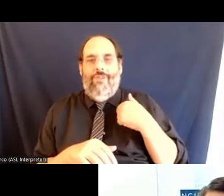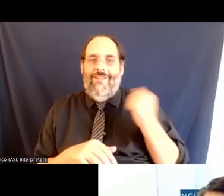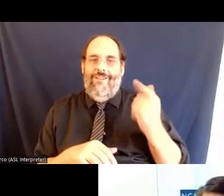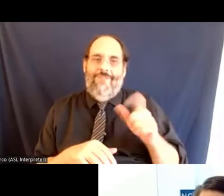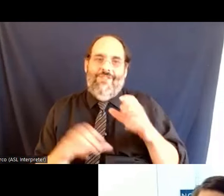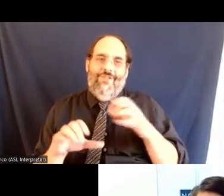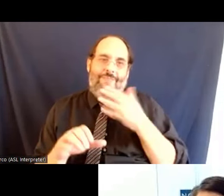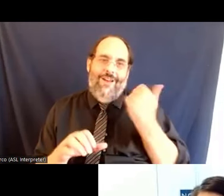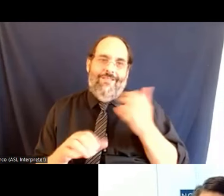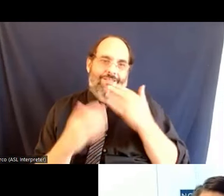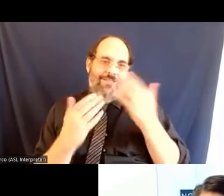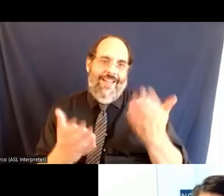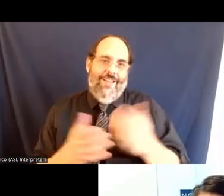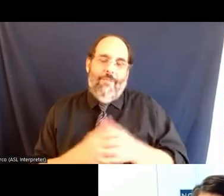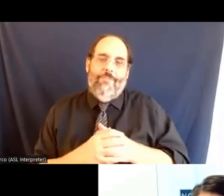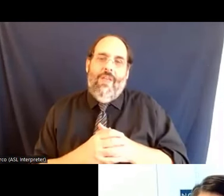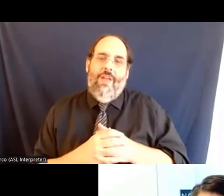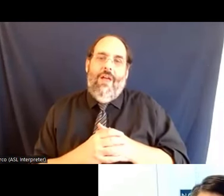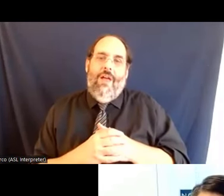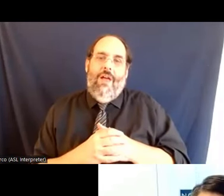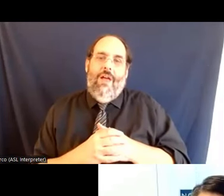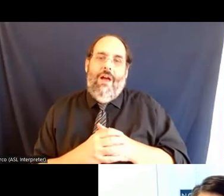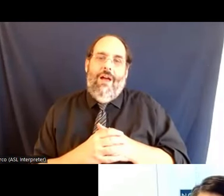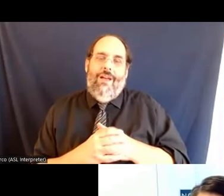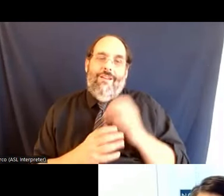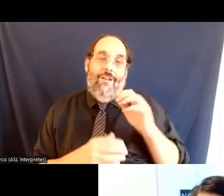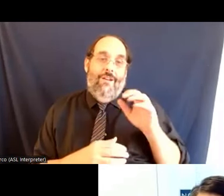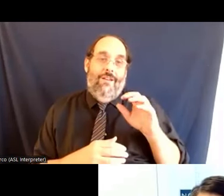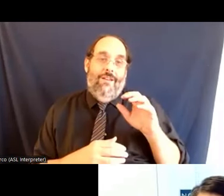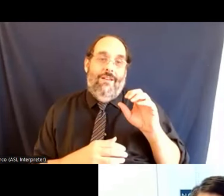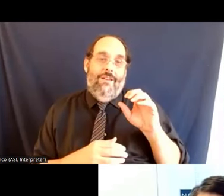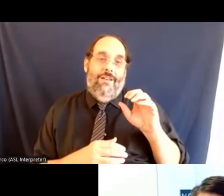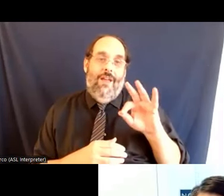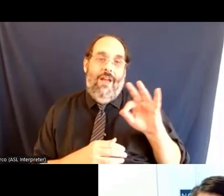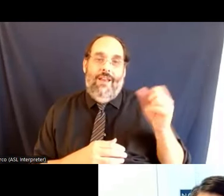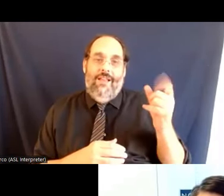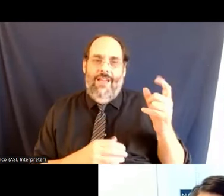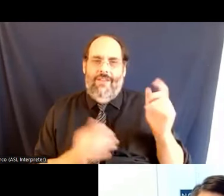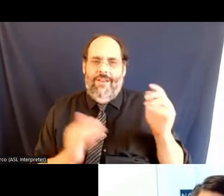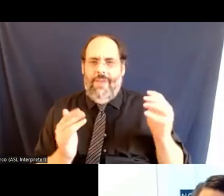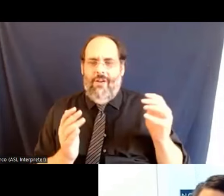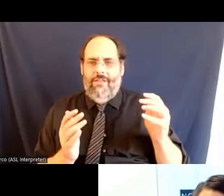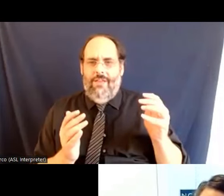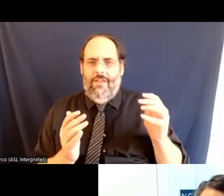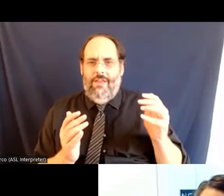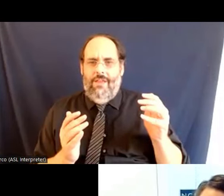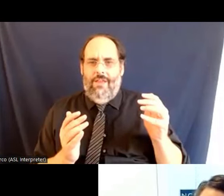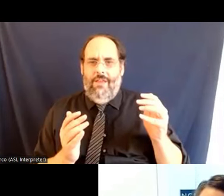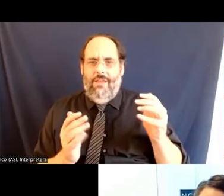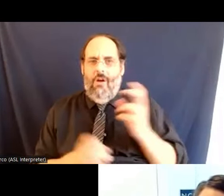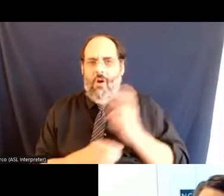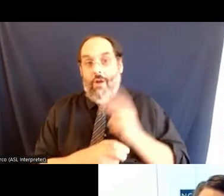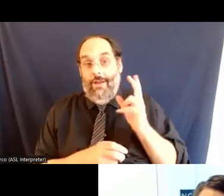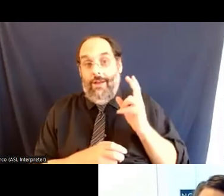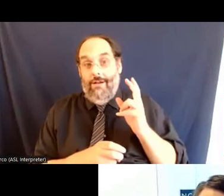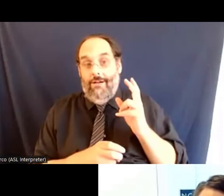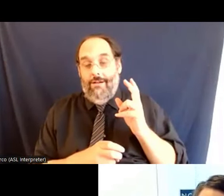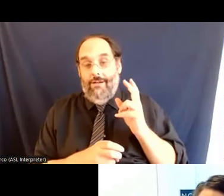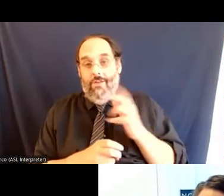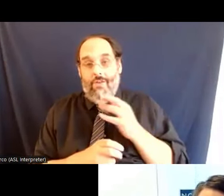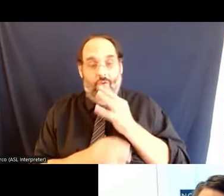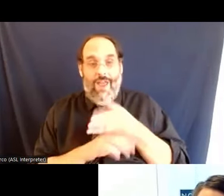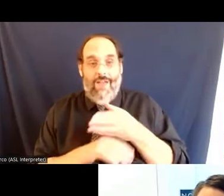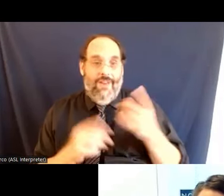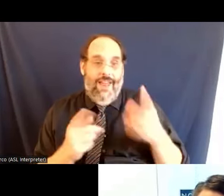better. So thank you for that. You know, the 9/11 comparison was difficult to hear immediately after